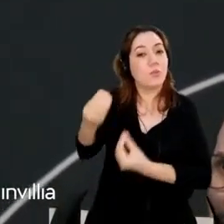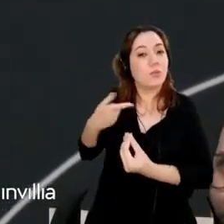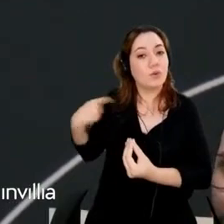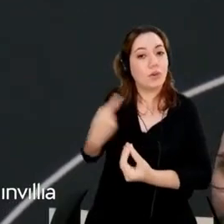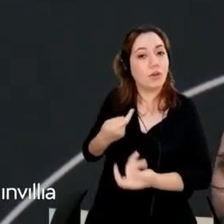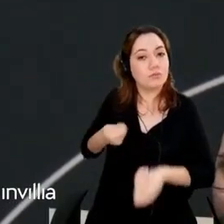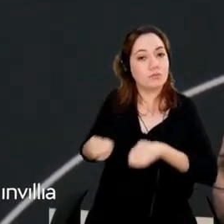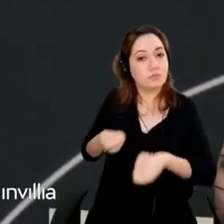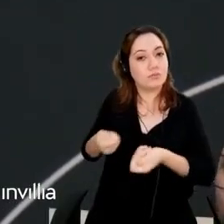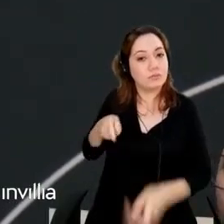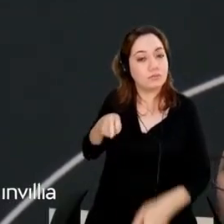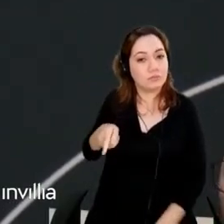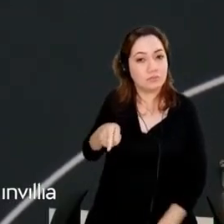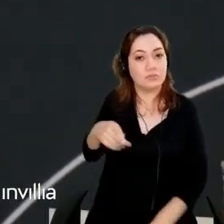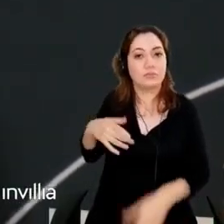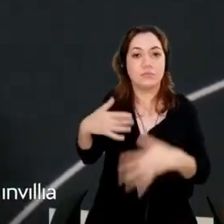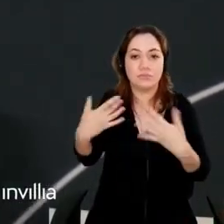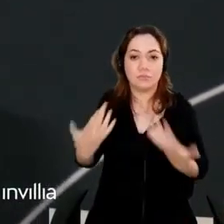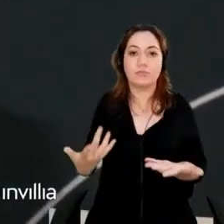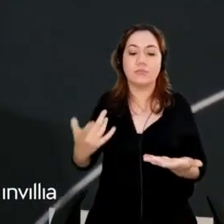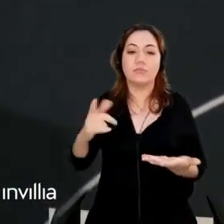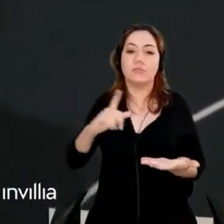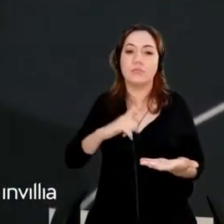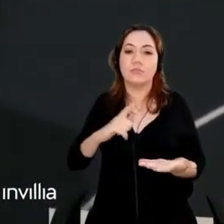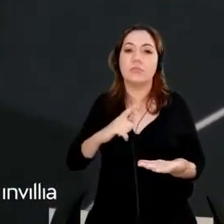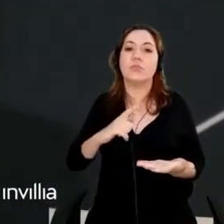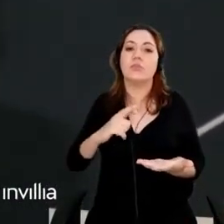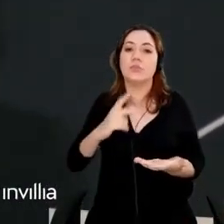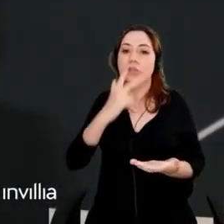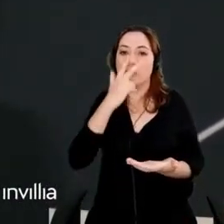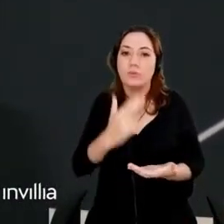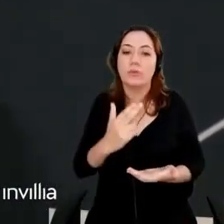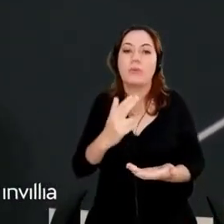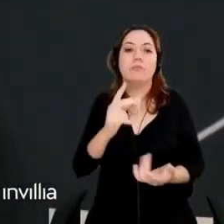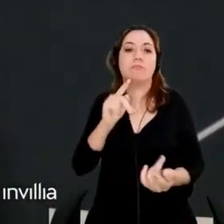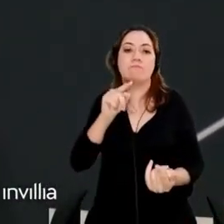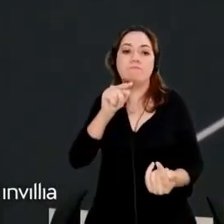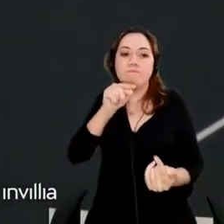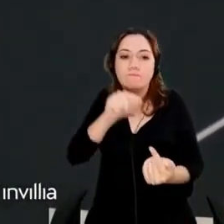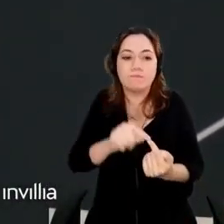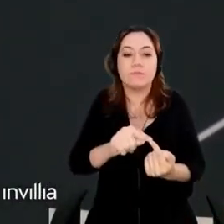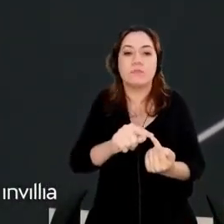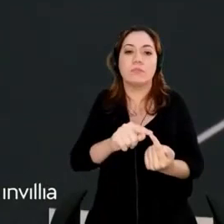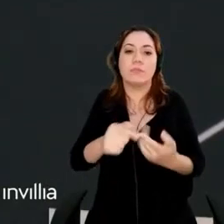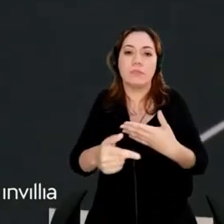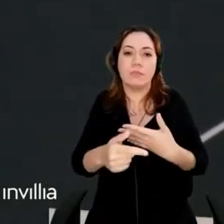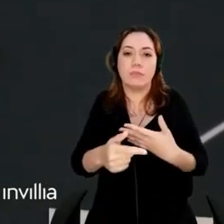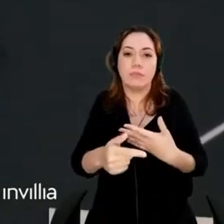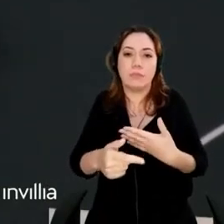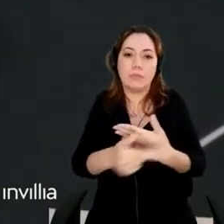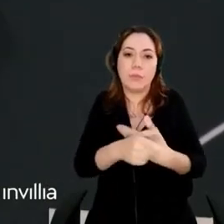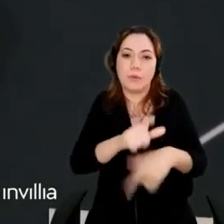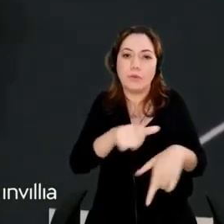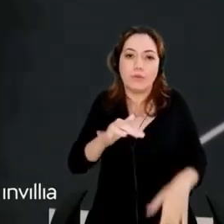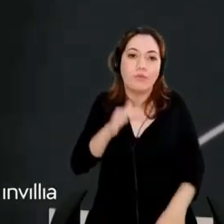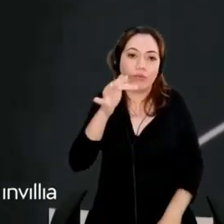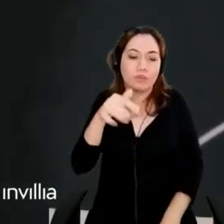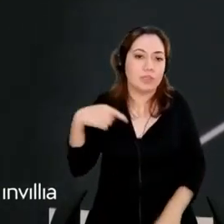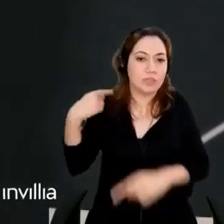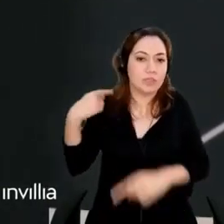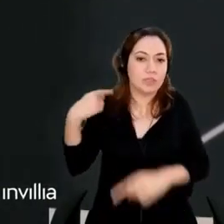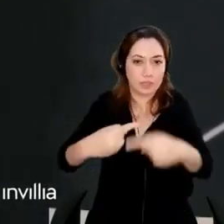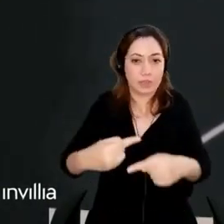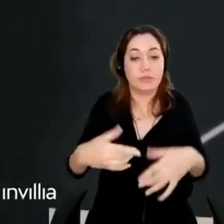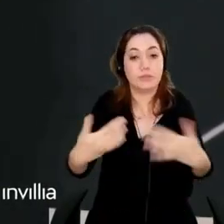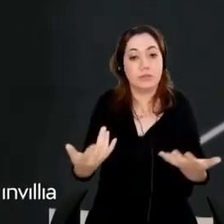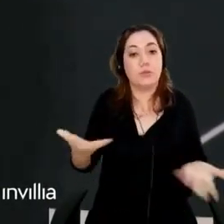role on our future and the future of upcoming generation. So we are here today to